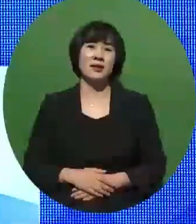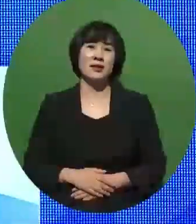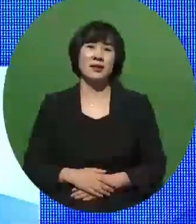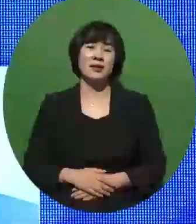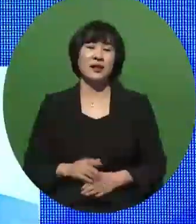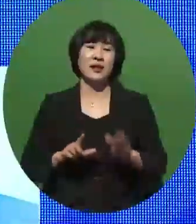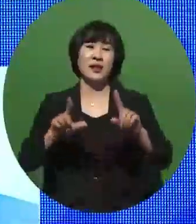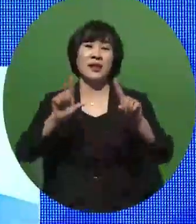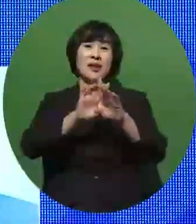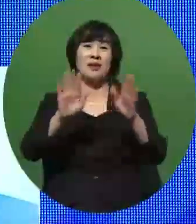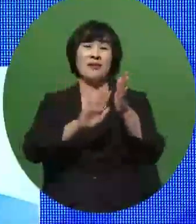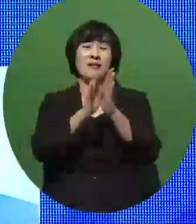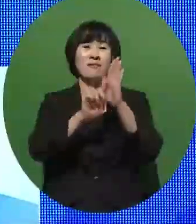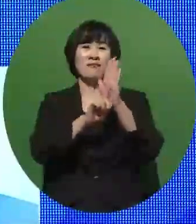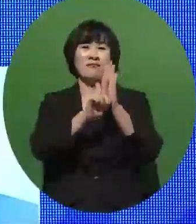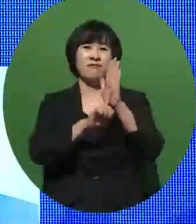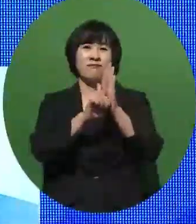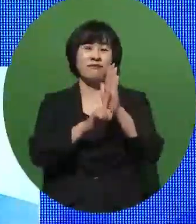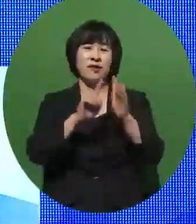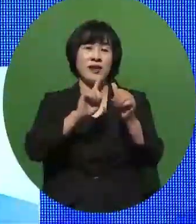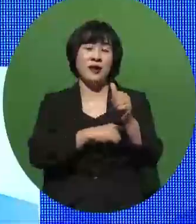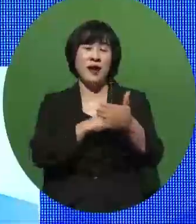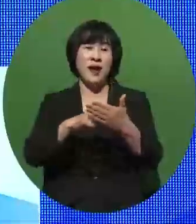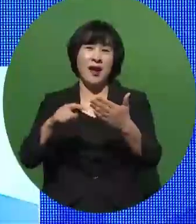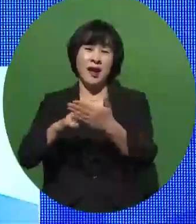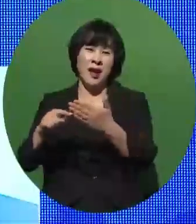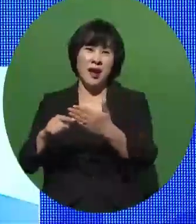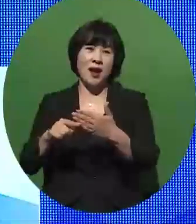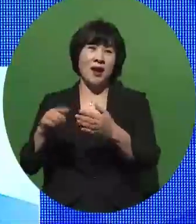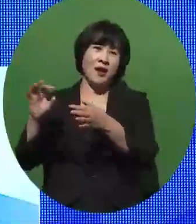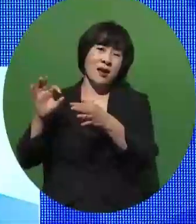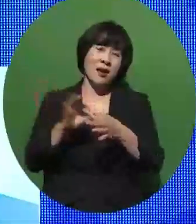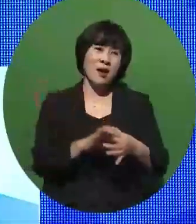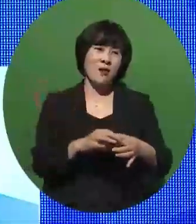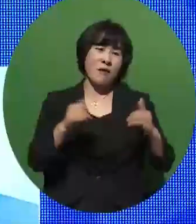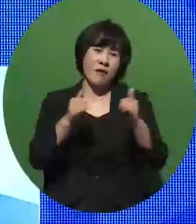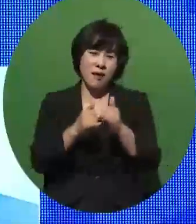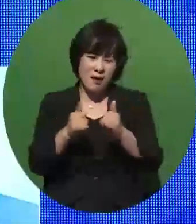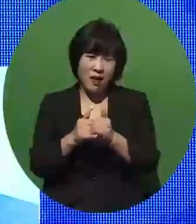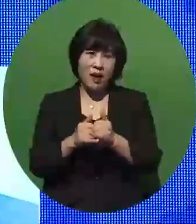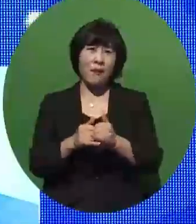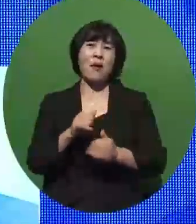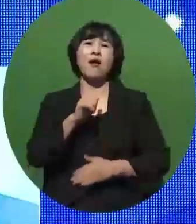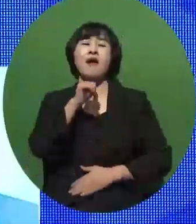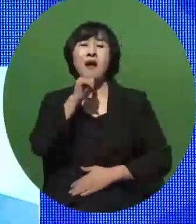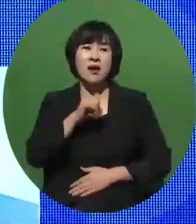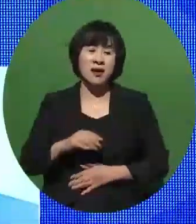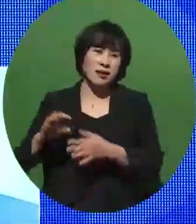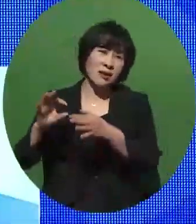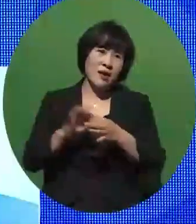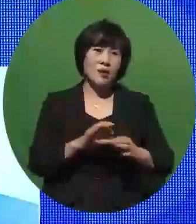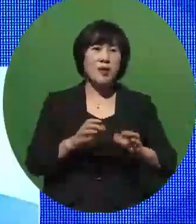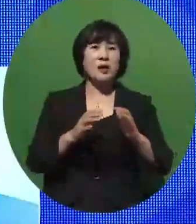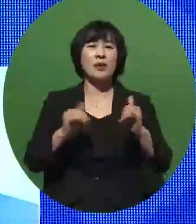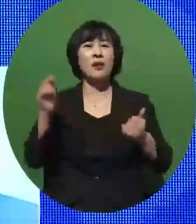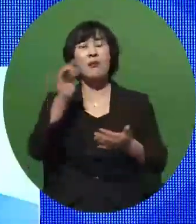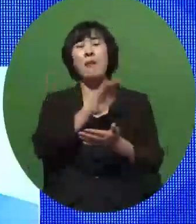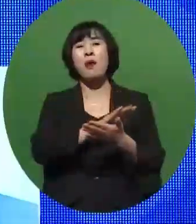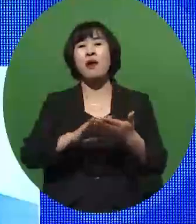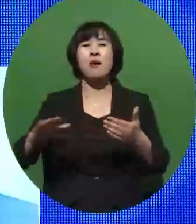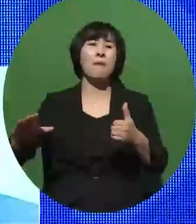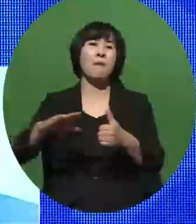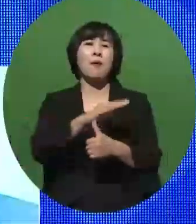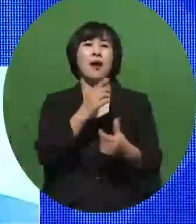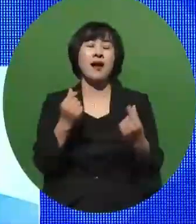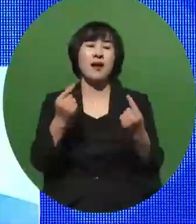inter-Korean relations, which had improved, have frozen again. Not only that, natural disasters caused by rapid climate change and continuous